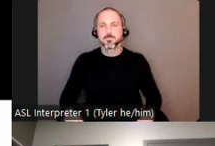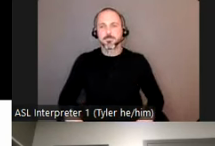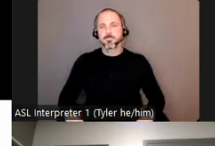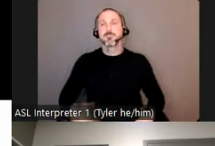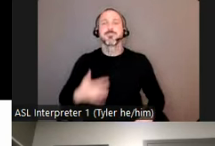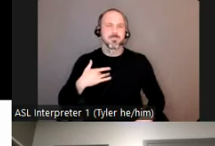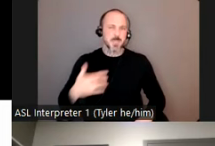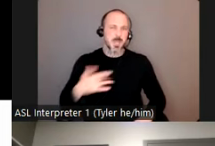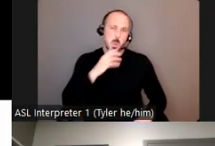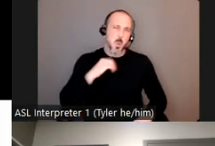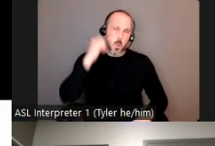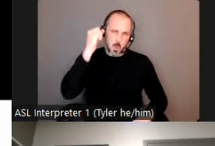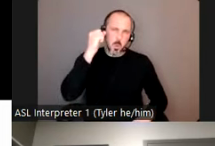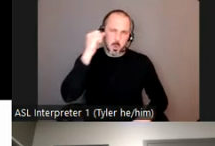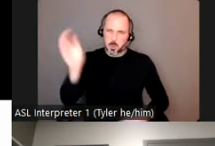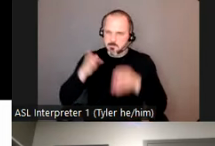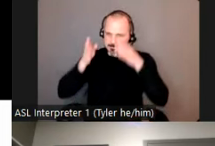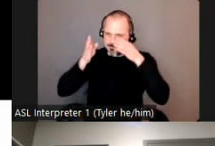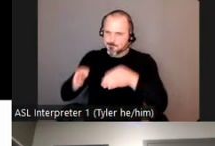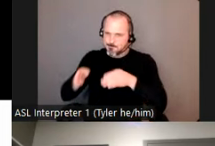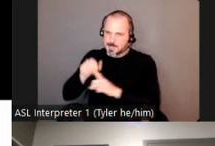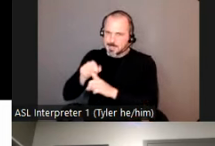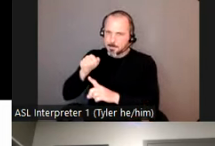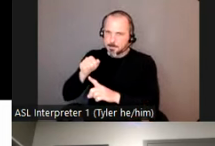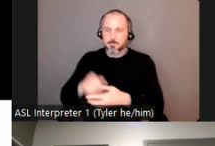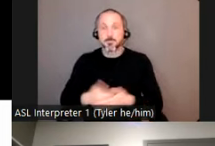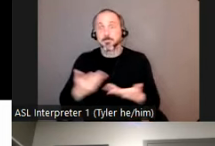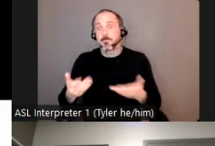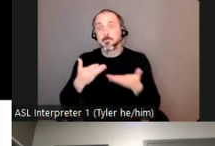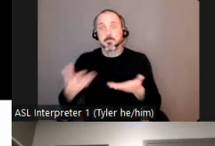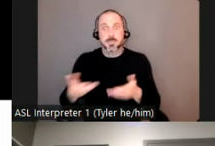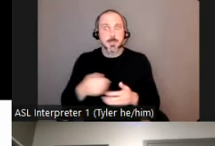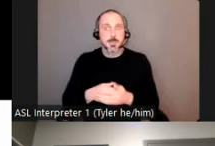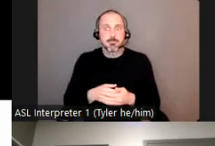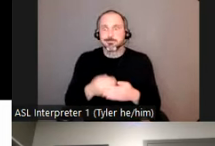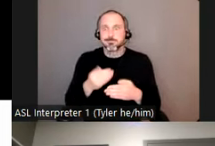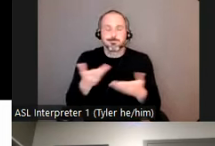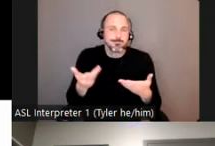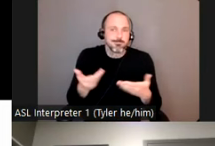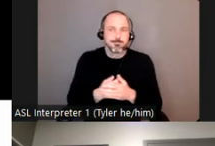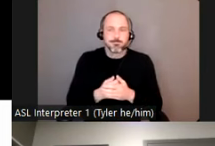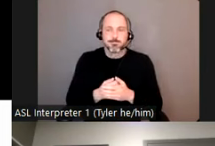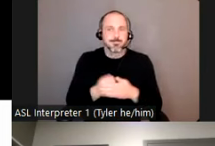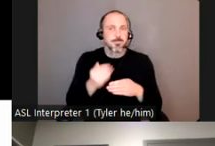targeting elderly folks, maybe people that are widows or are seeking